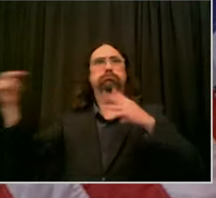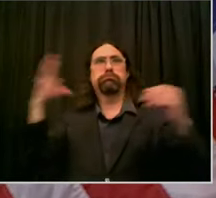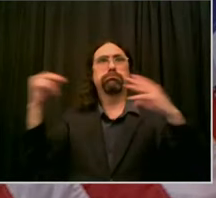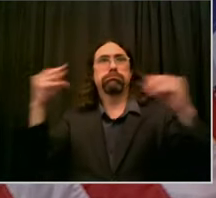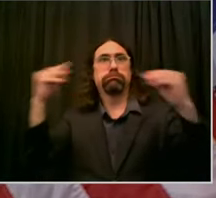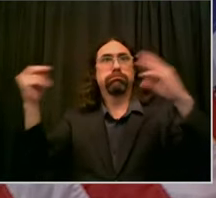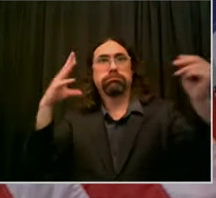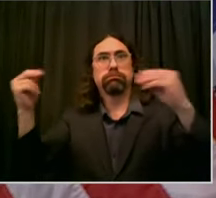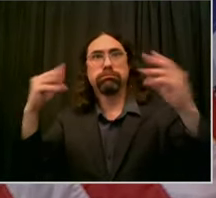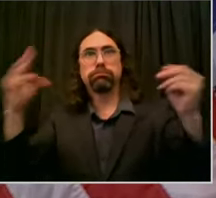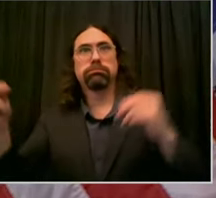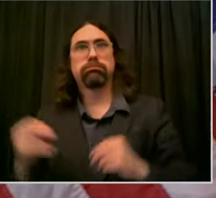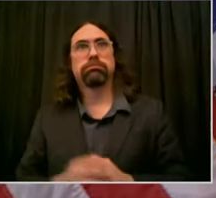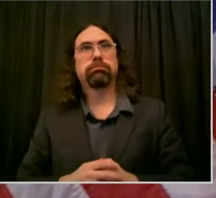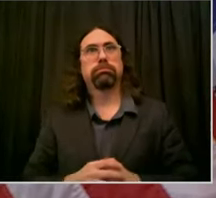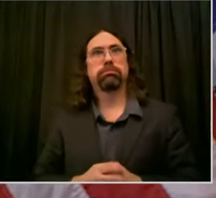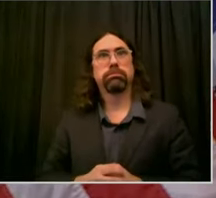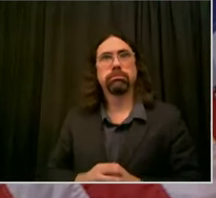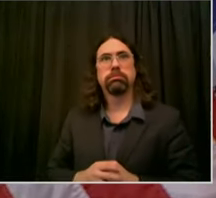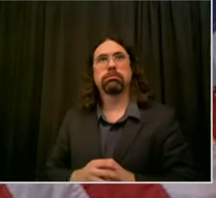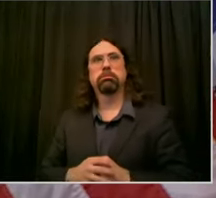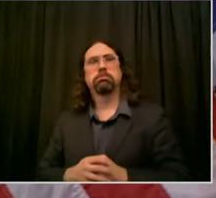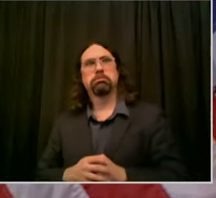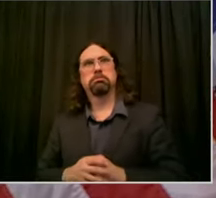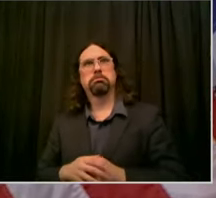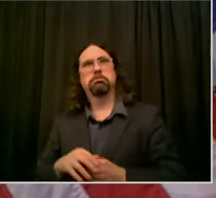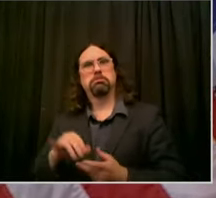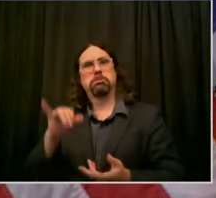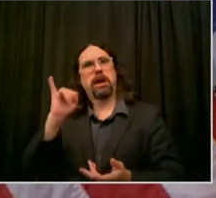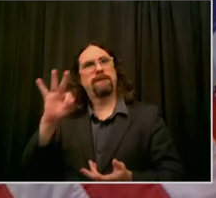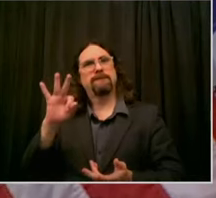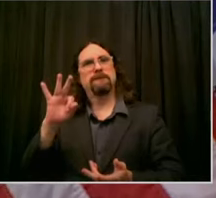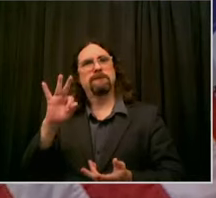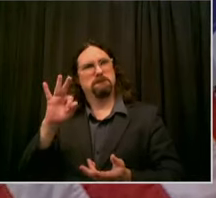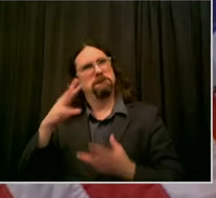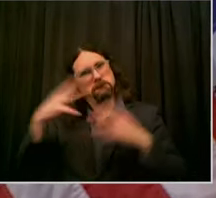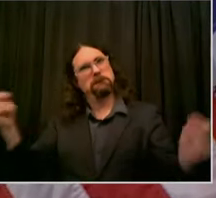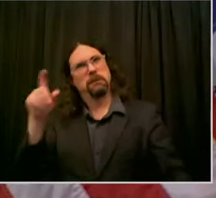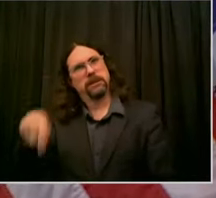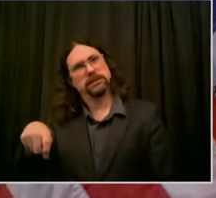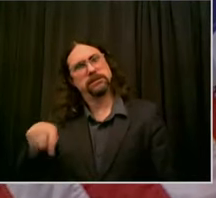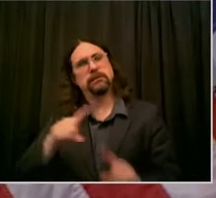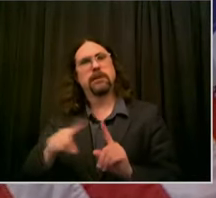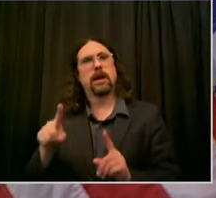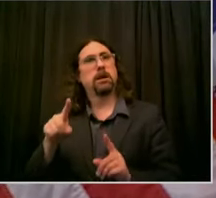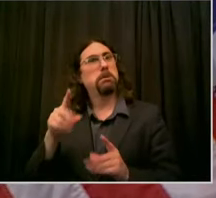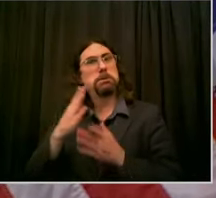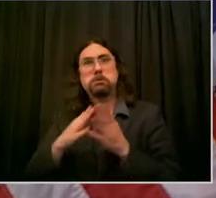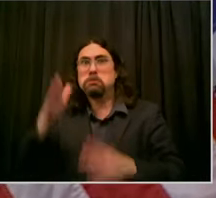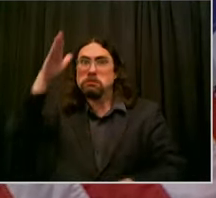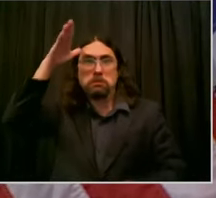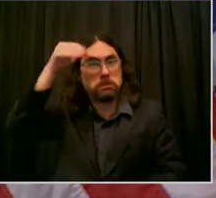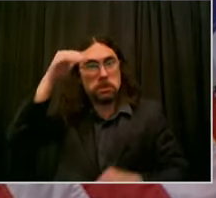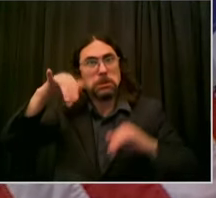obviously has the ability to take action. So what I want to see tonight is peace in this city.